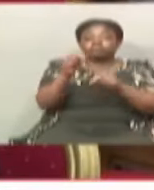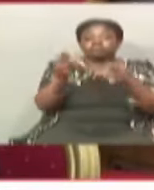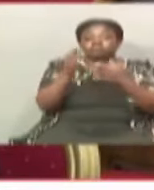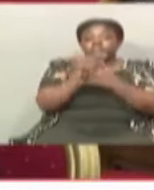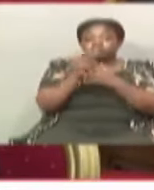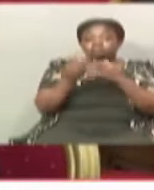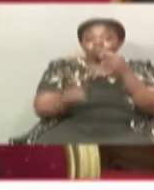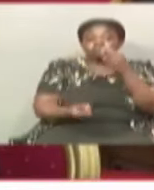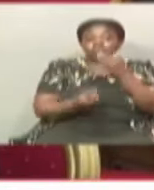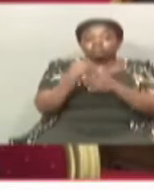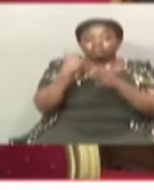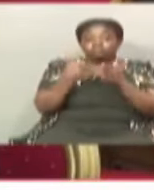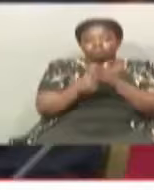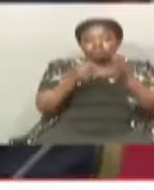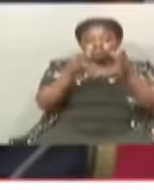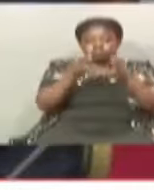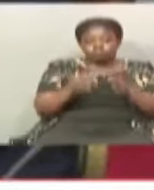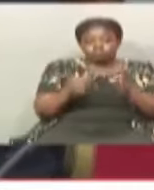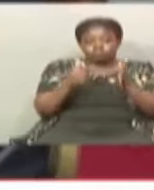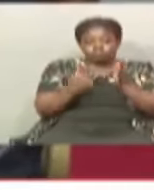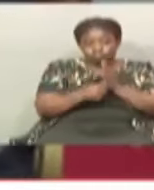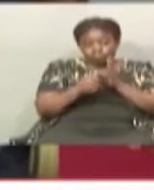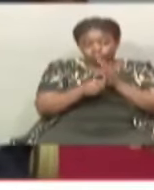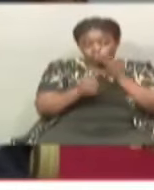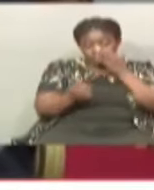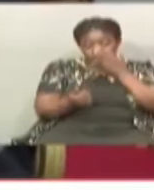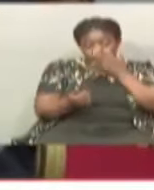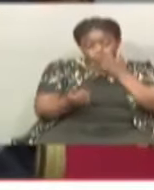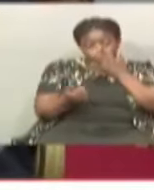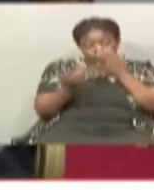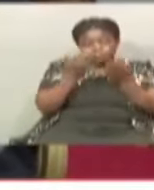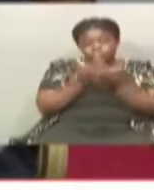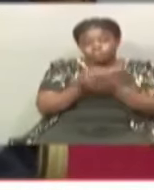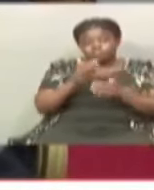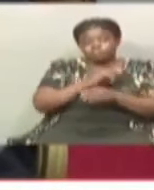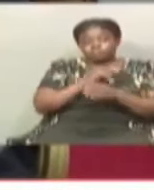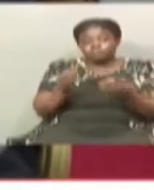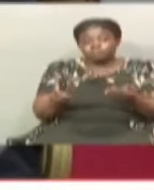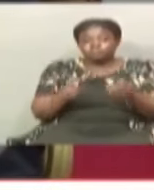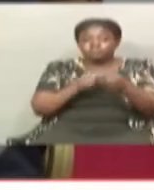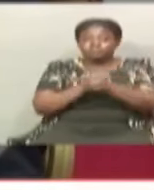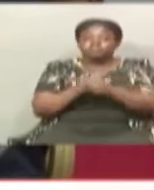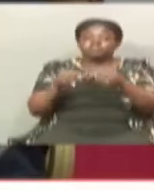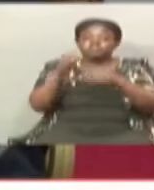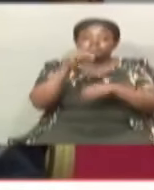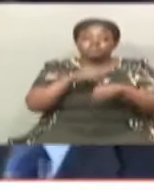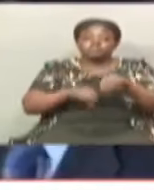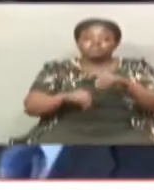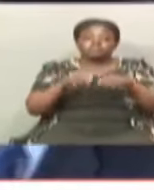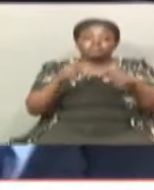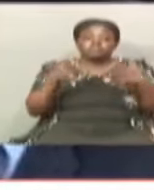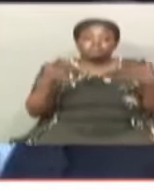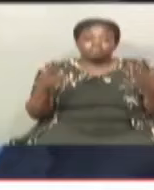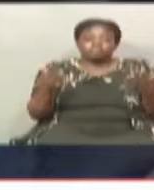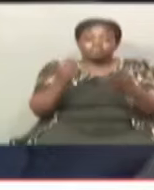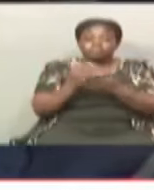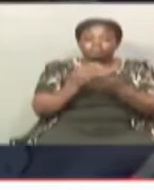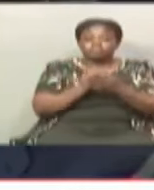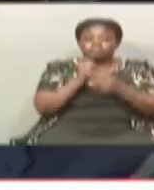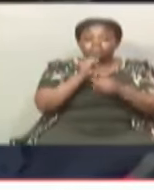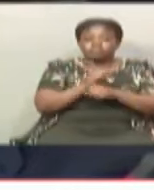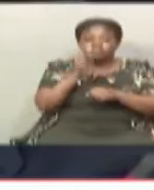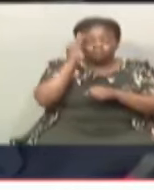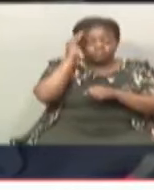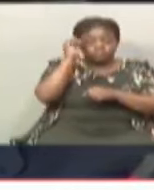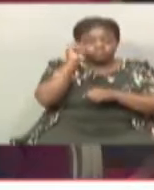can put workers' funds at risk. Ono asibye akakiiko kano ak'ekiseera nti Kasembe badde mu bamulonde ku ssenkulu w'ekitongole kubanga emirimu agimanyi